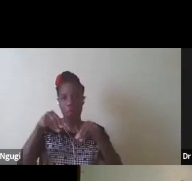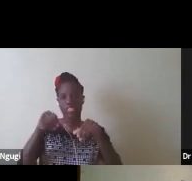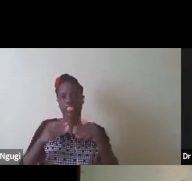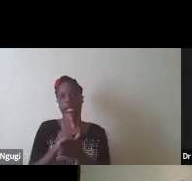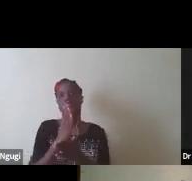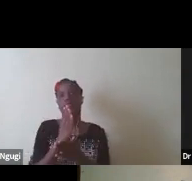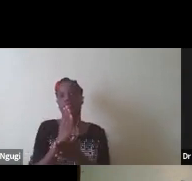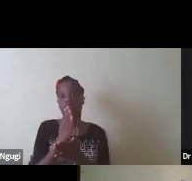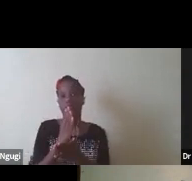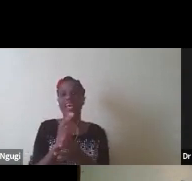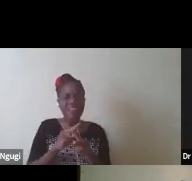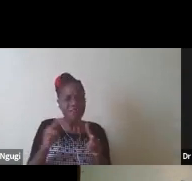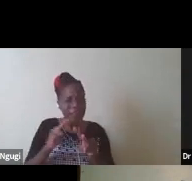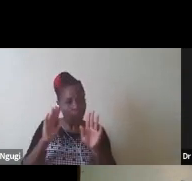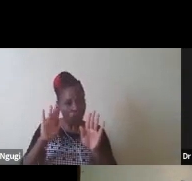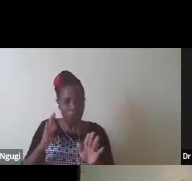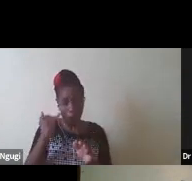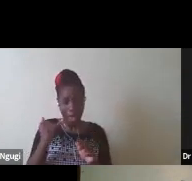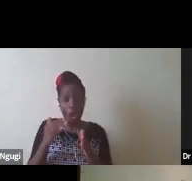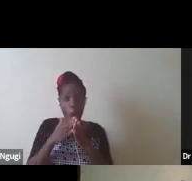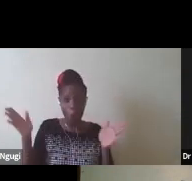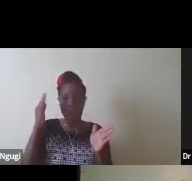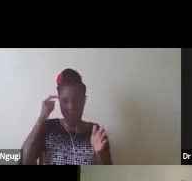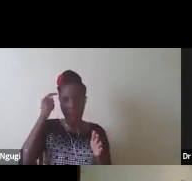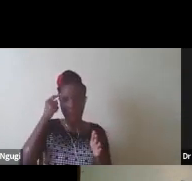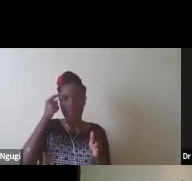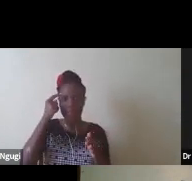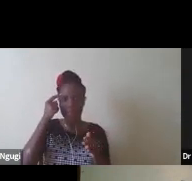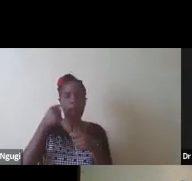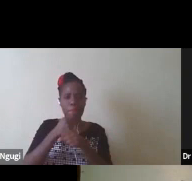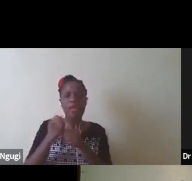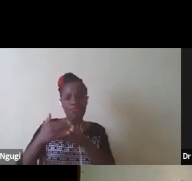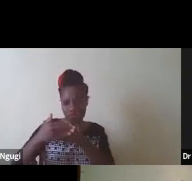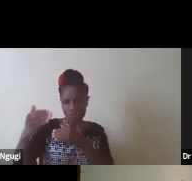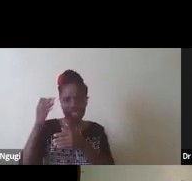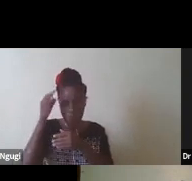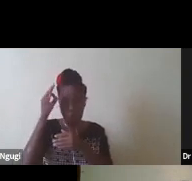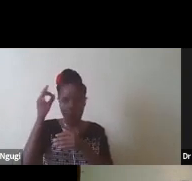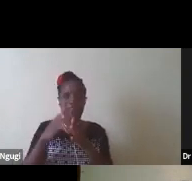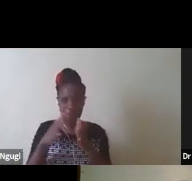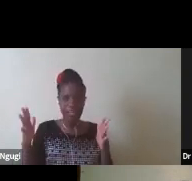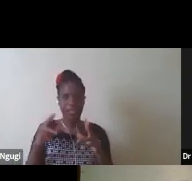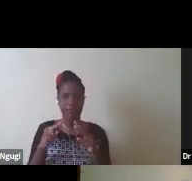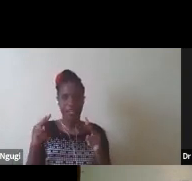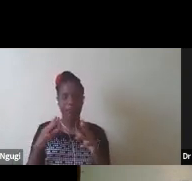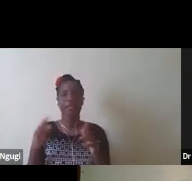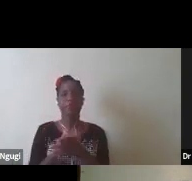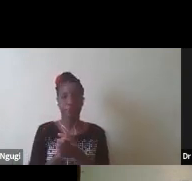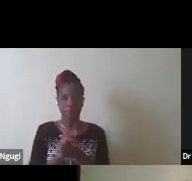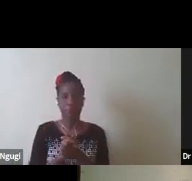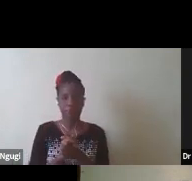really opens up your mind and it will lead to a more forward-looking government. The other one